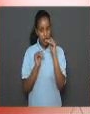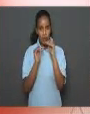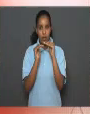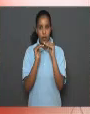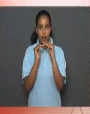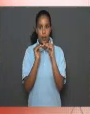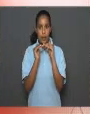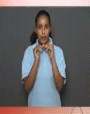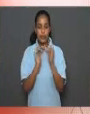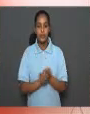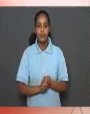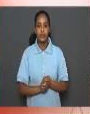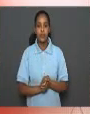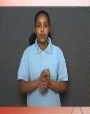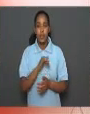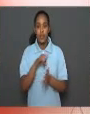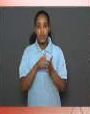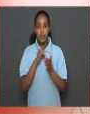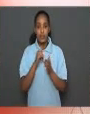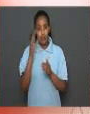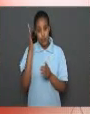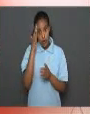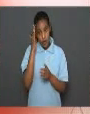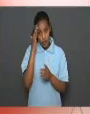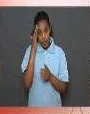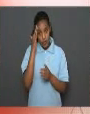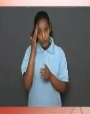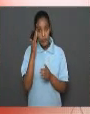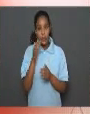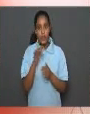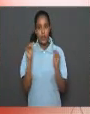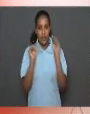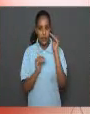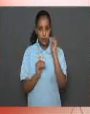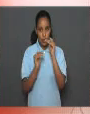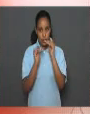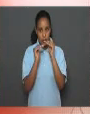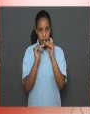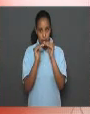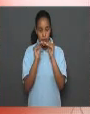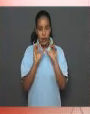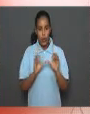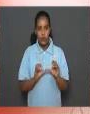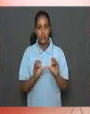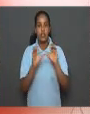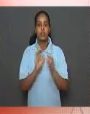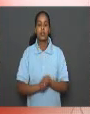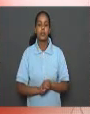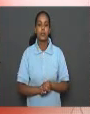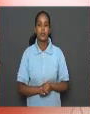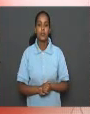equilibrium, it is known as equilibrium constant.